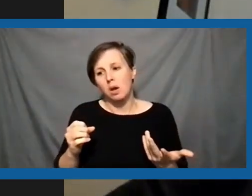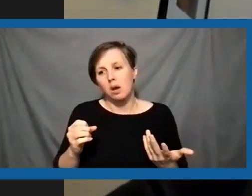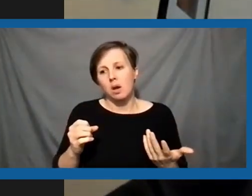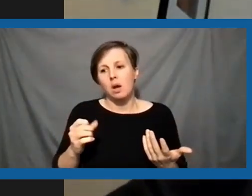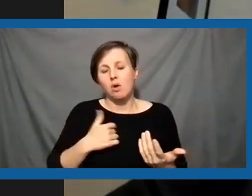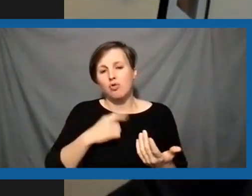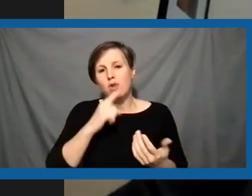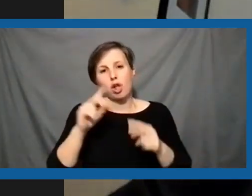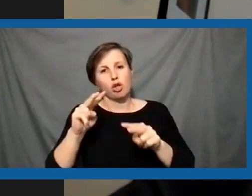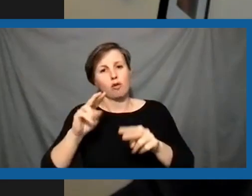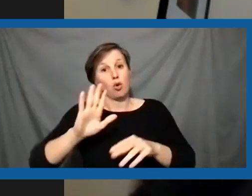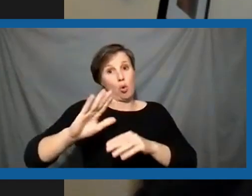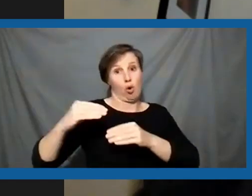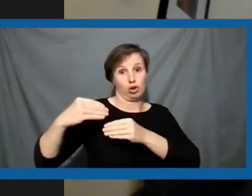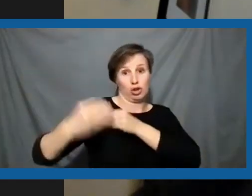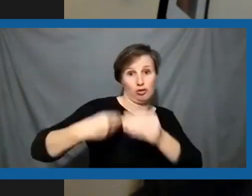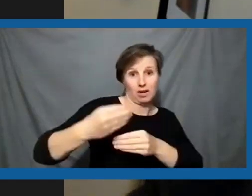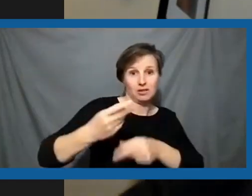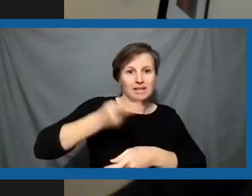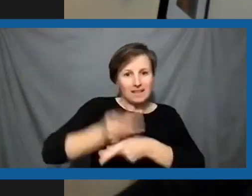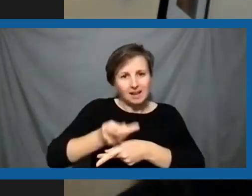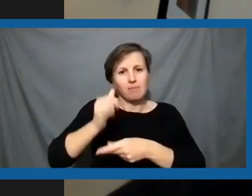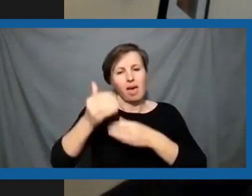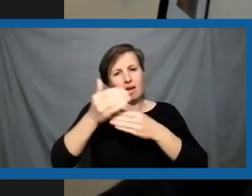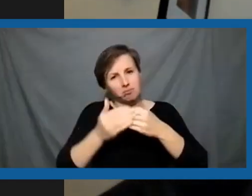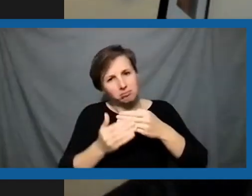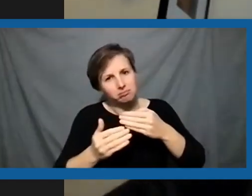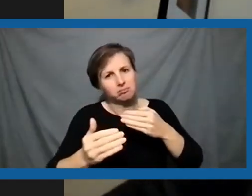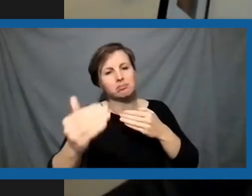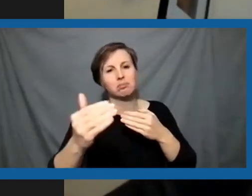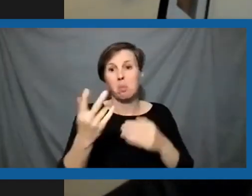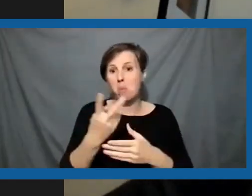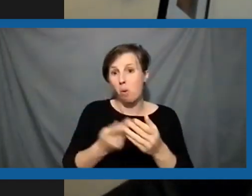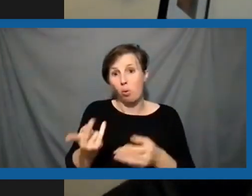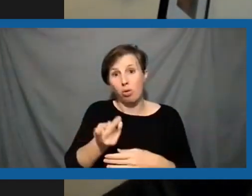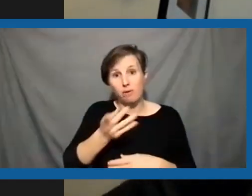forward to your generation to keep that moving forward. Both of you ladies,